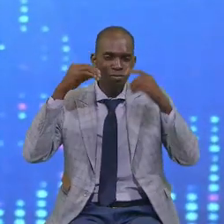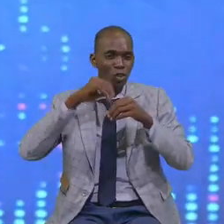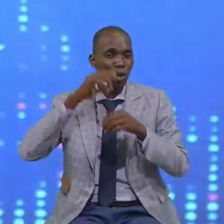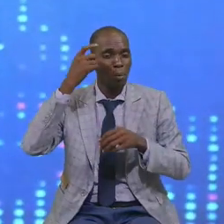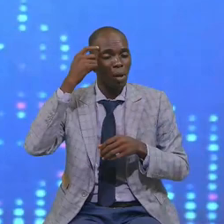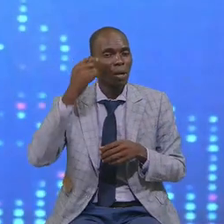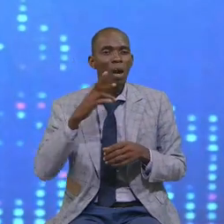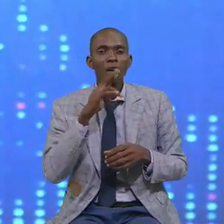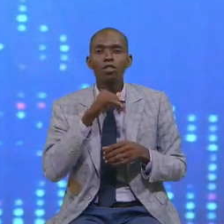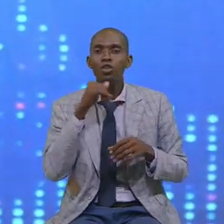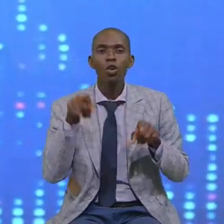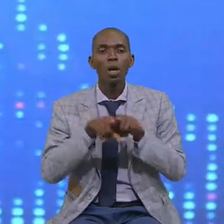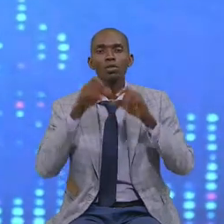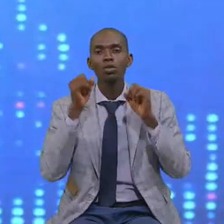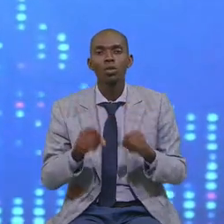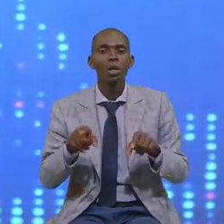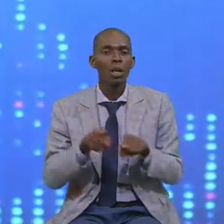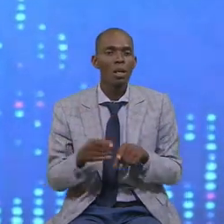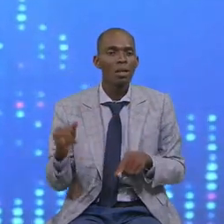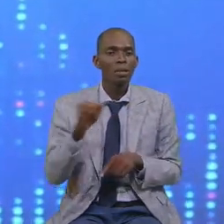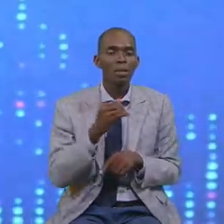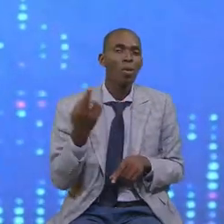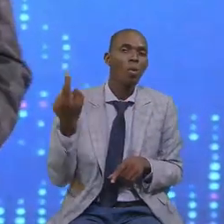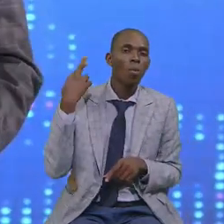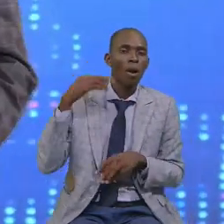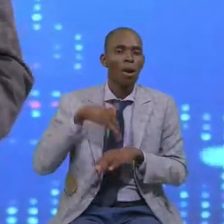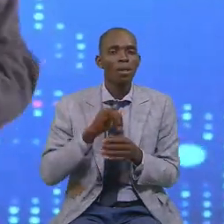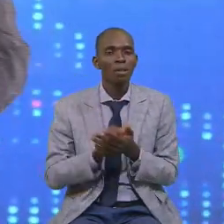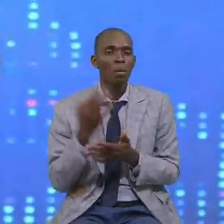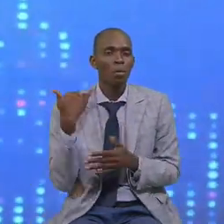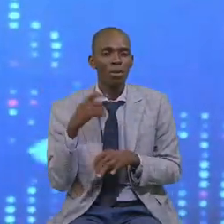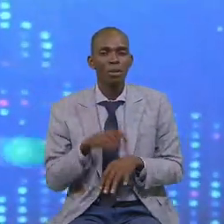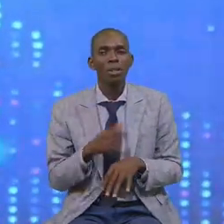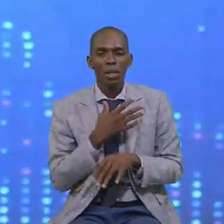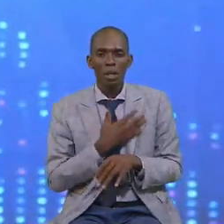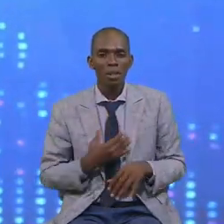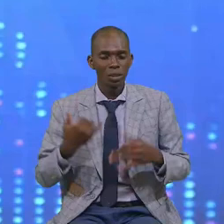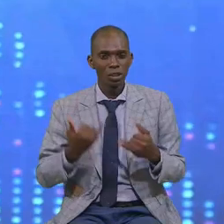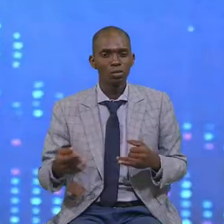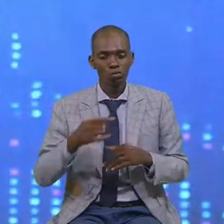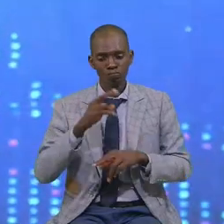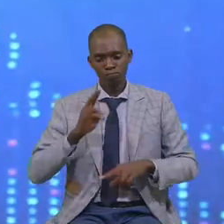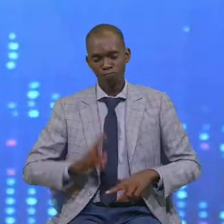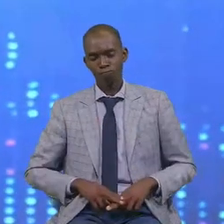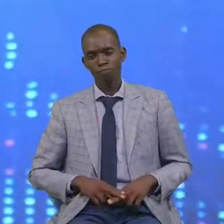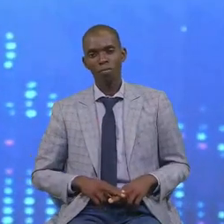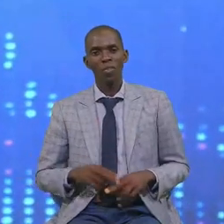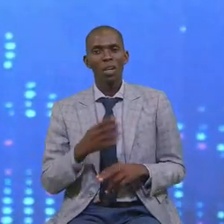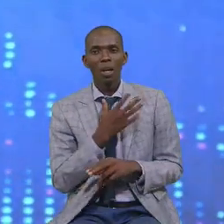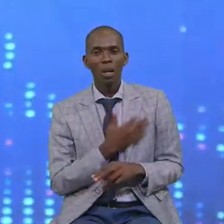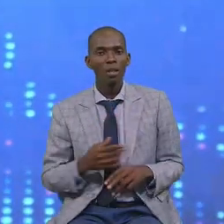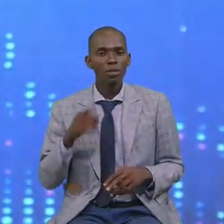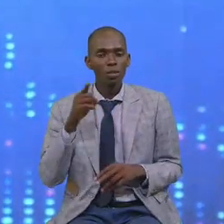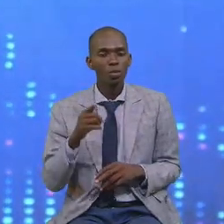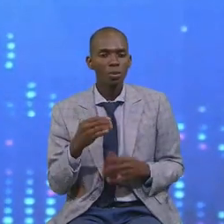were at that time. And now you see them, your attention span to take in